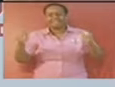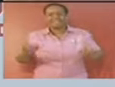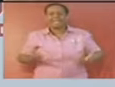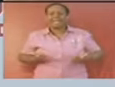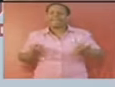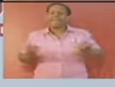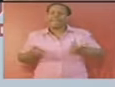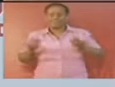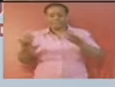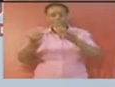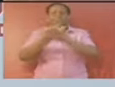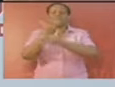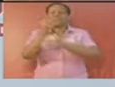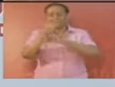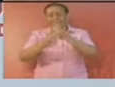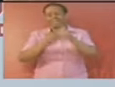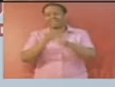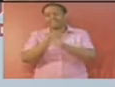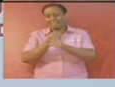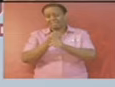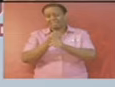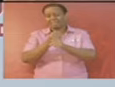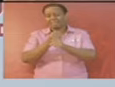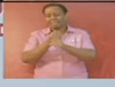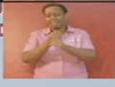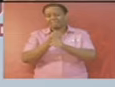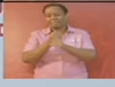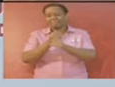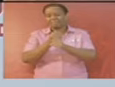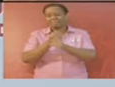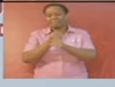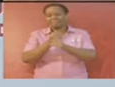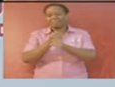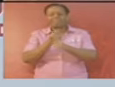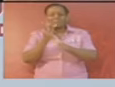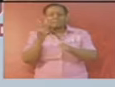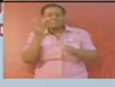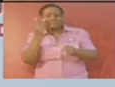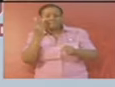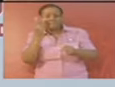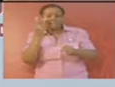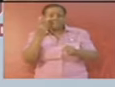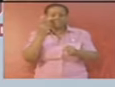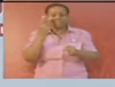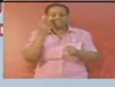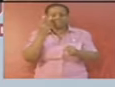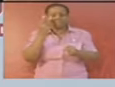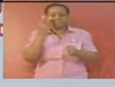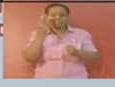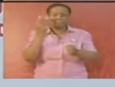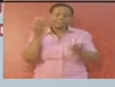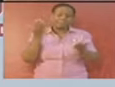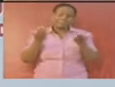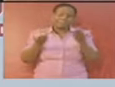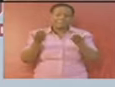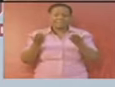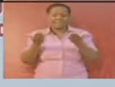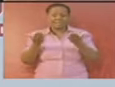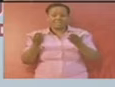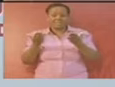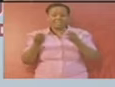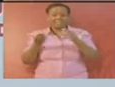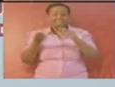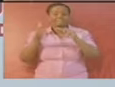late December into January 2021 is a decrease in deaths, a decrease in